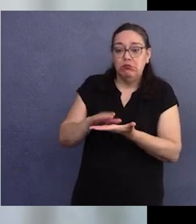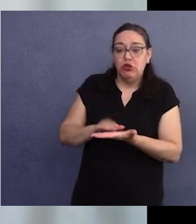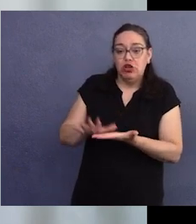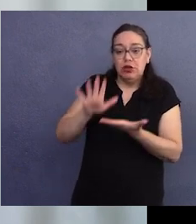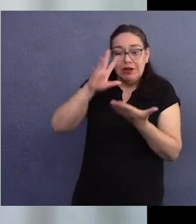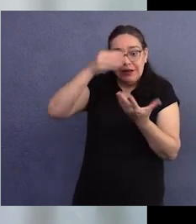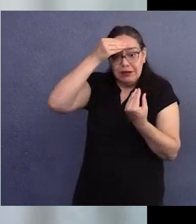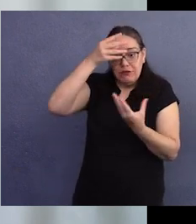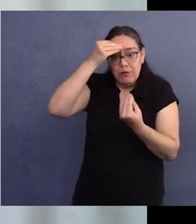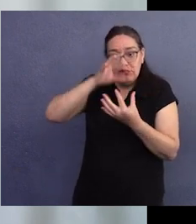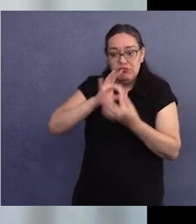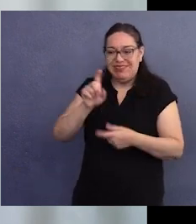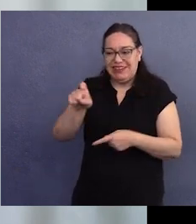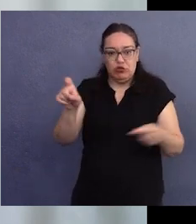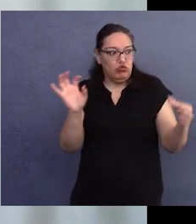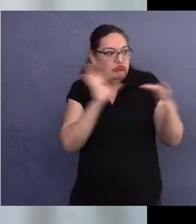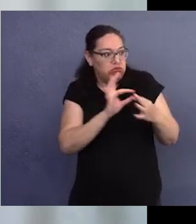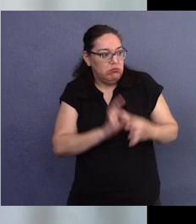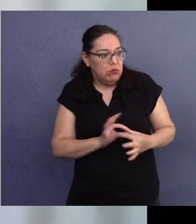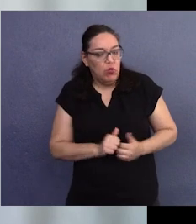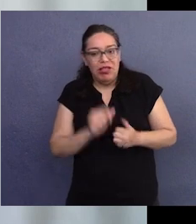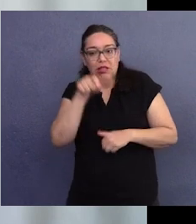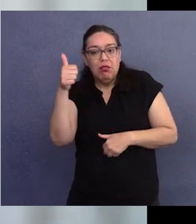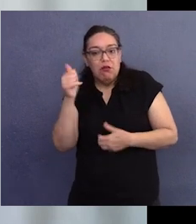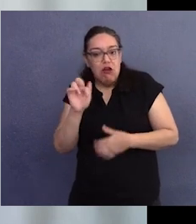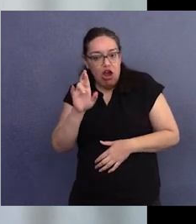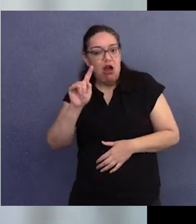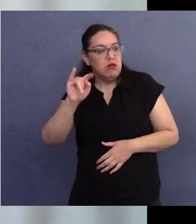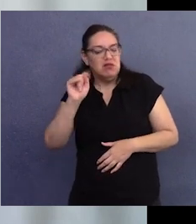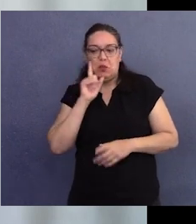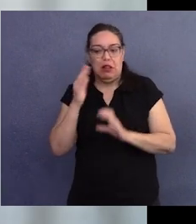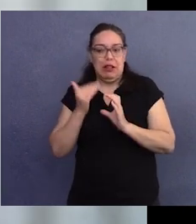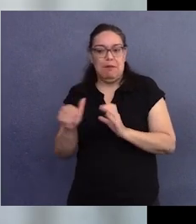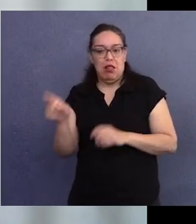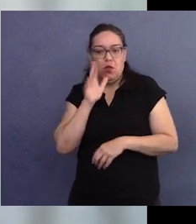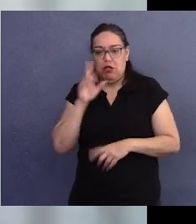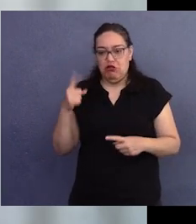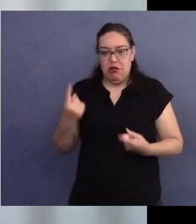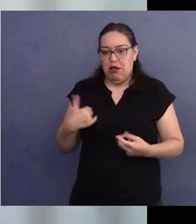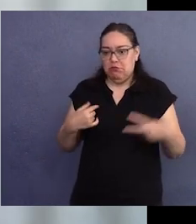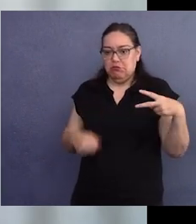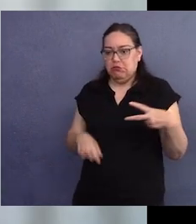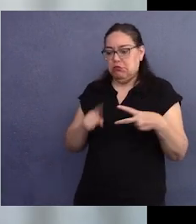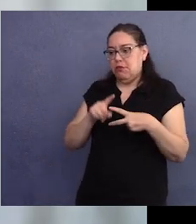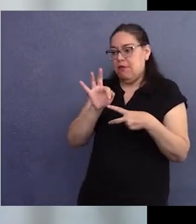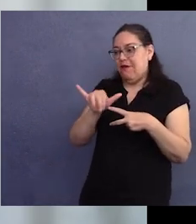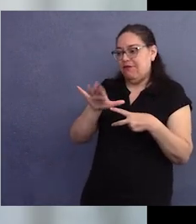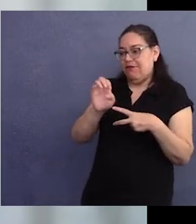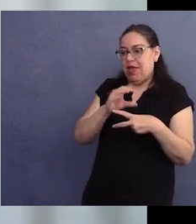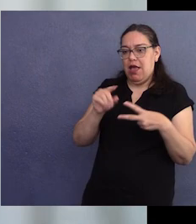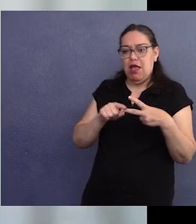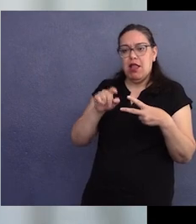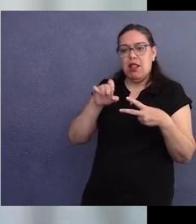information in the chat about needing to connect with other artists, I will make sure to email you. Right now, I just have Faye and Ismailia who want me to email